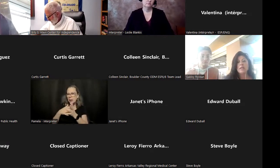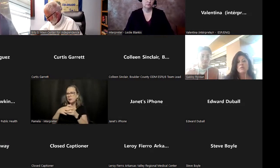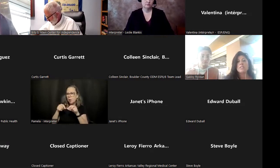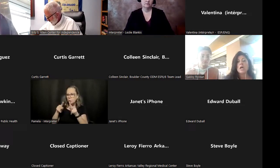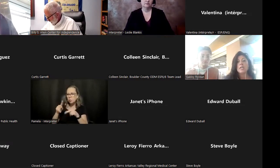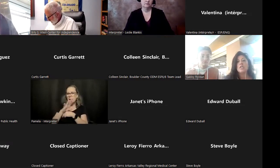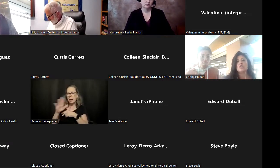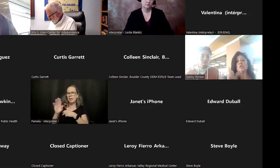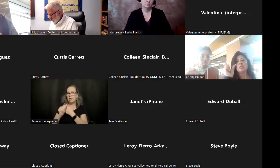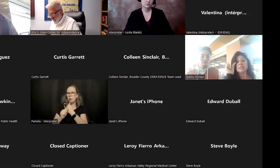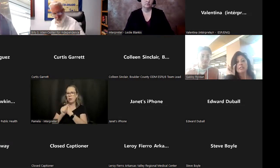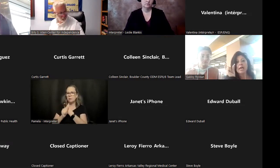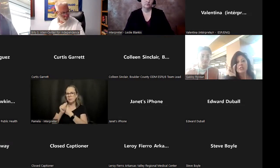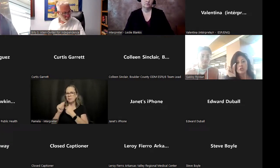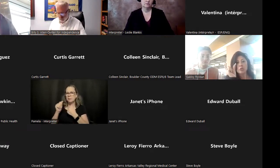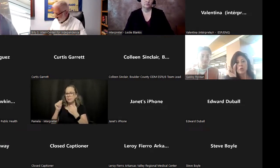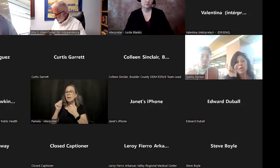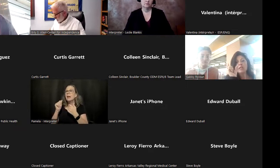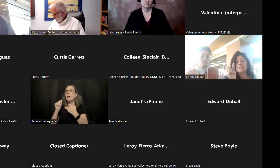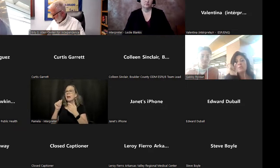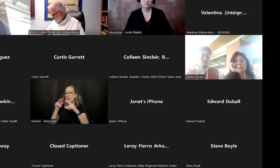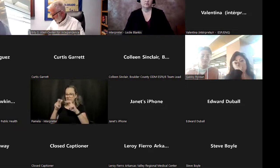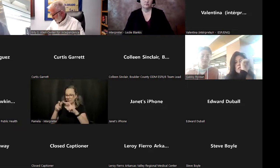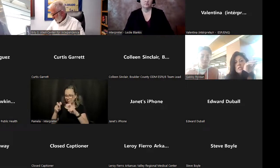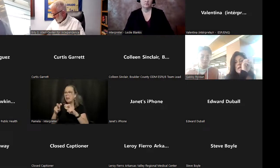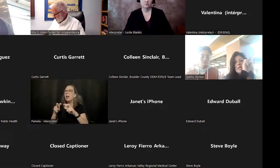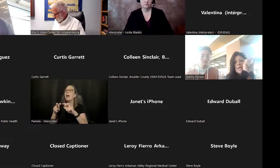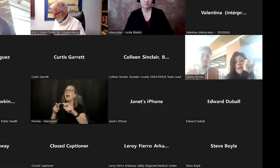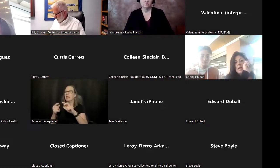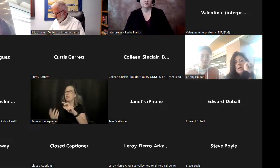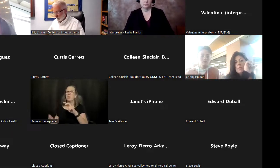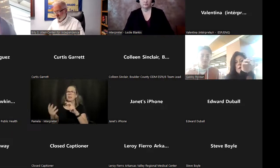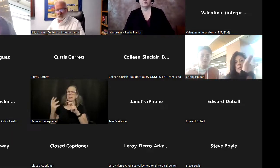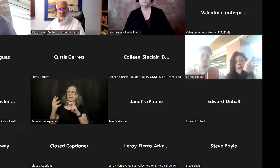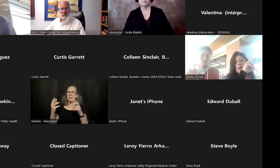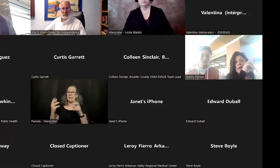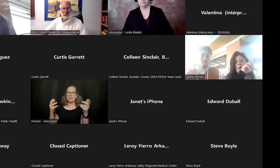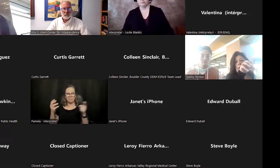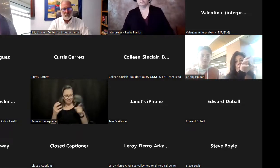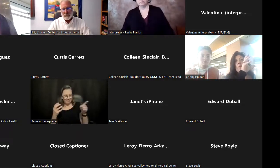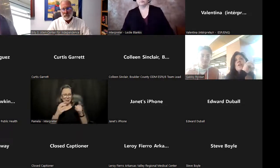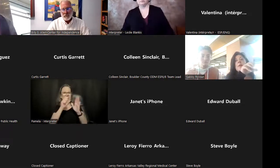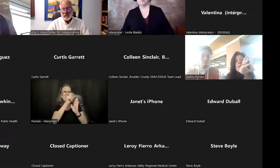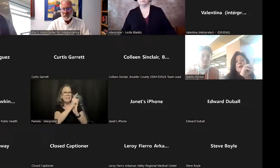opportunities and threats. And then we tied it to the statute that supports that